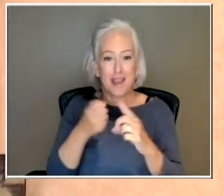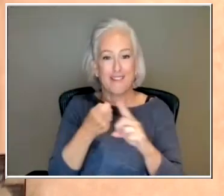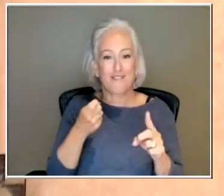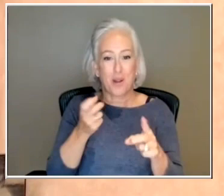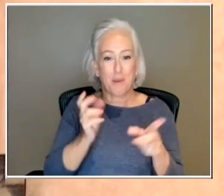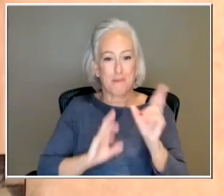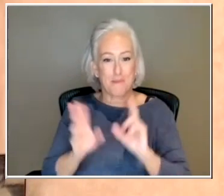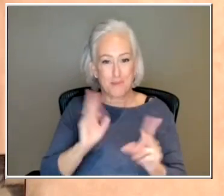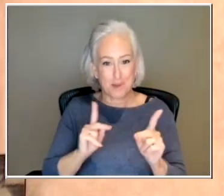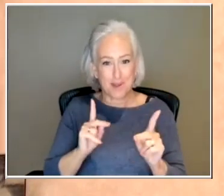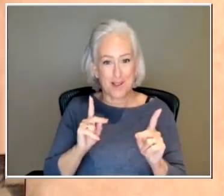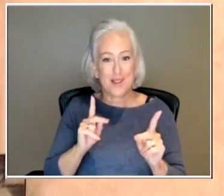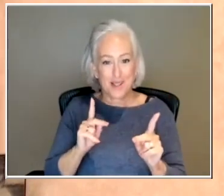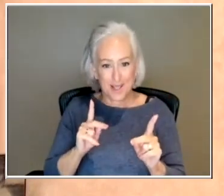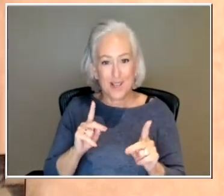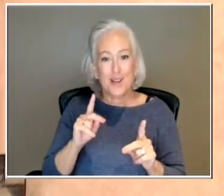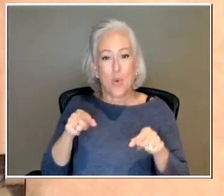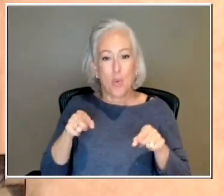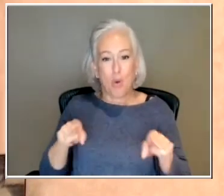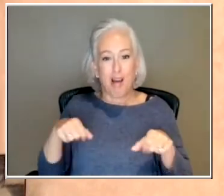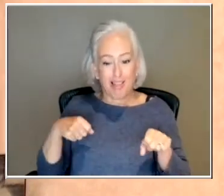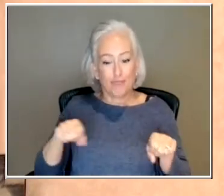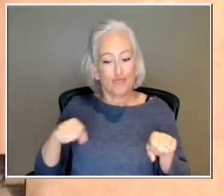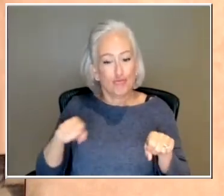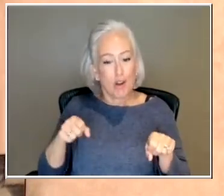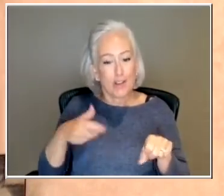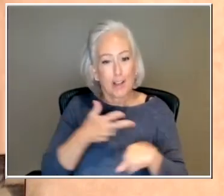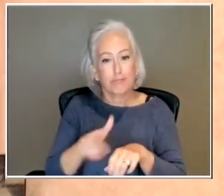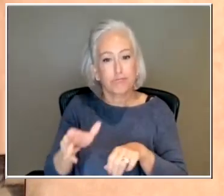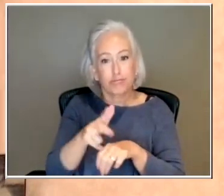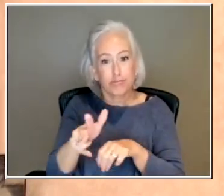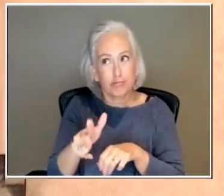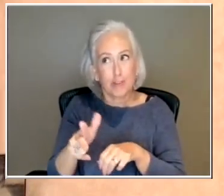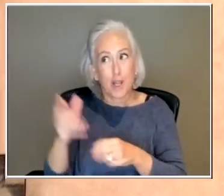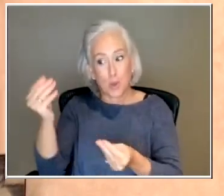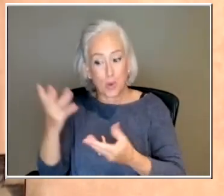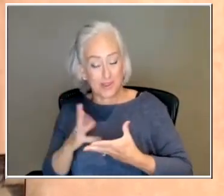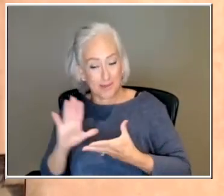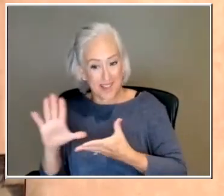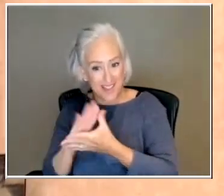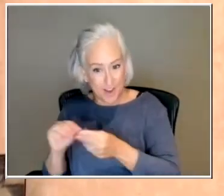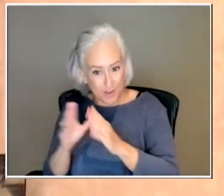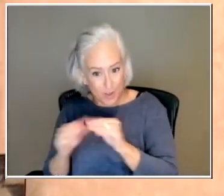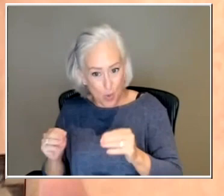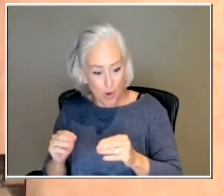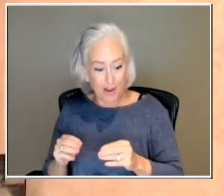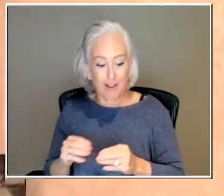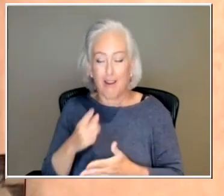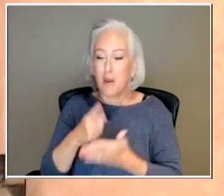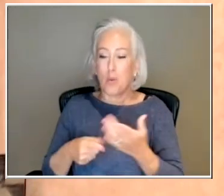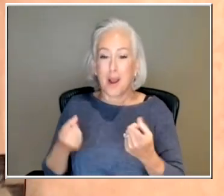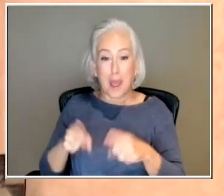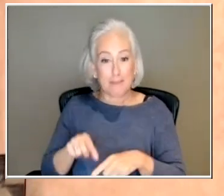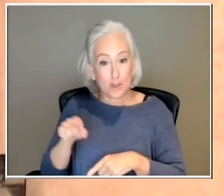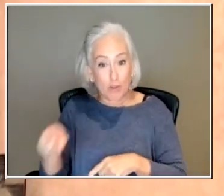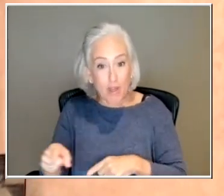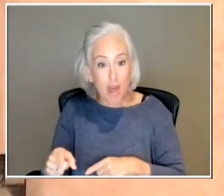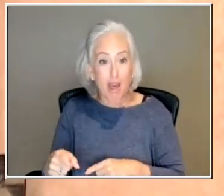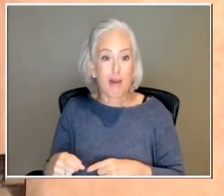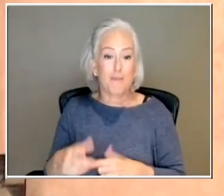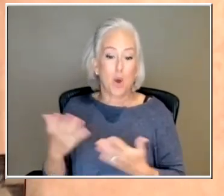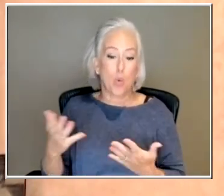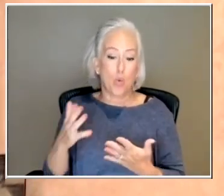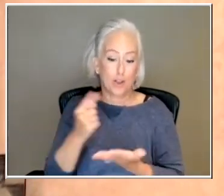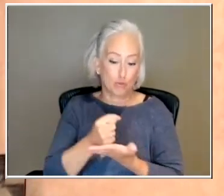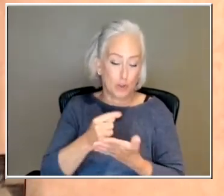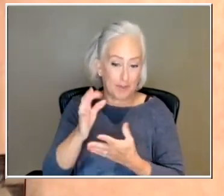the route that have come up and said, here's what happened to me, here's where I am, what do you think of this? And, you know, all those sort of questions that come out of